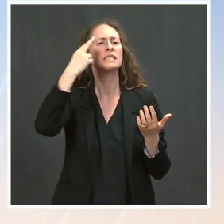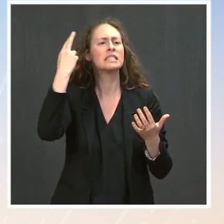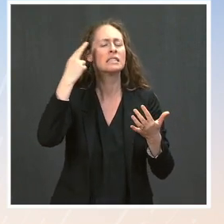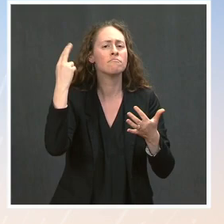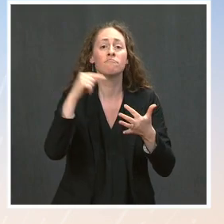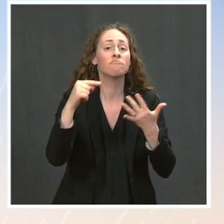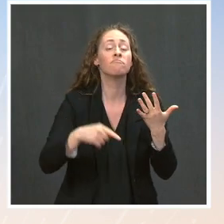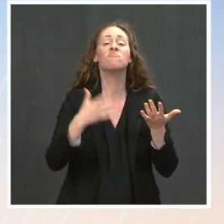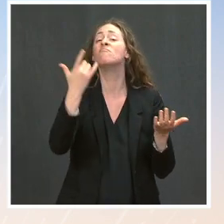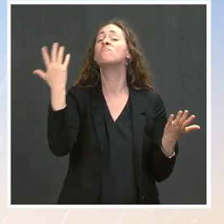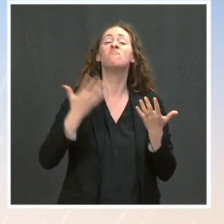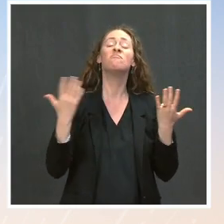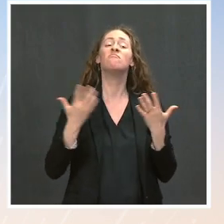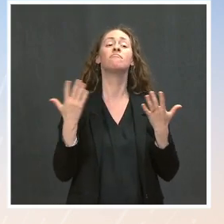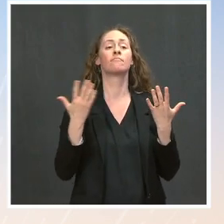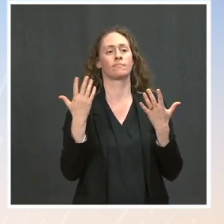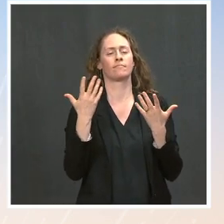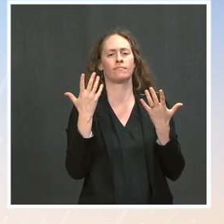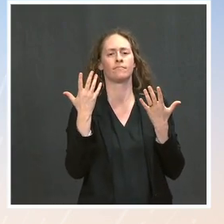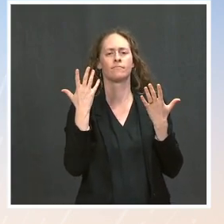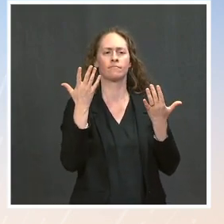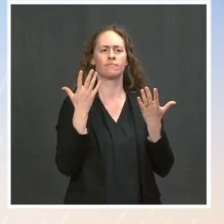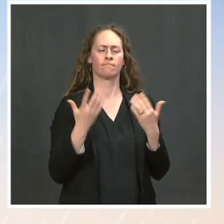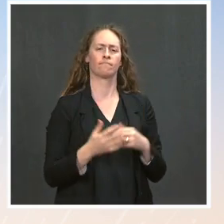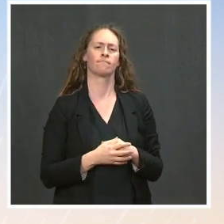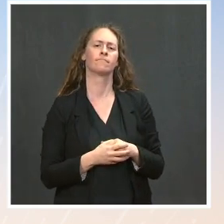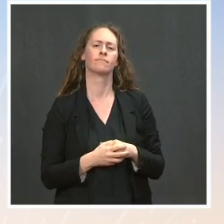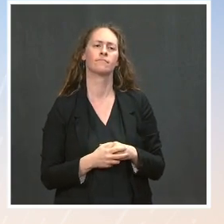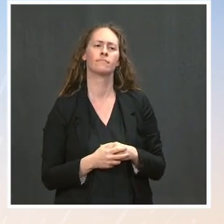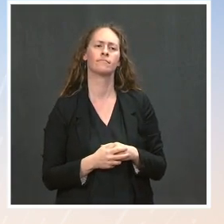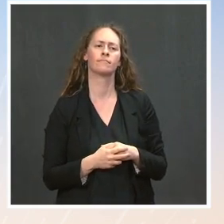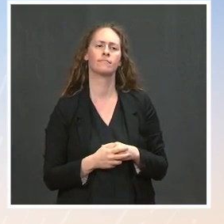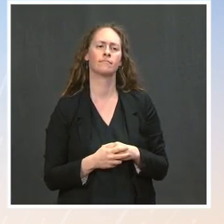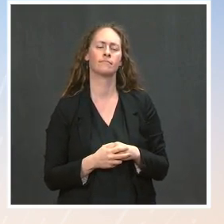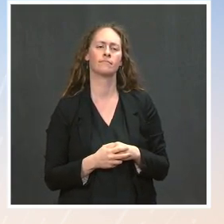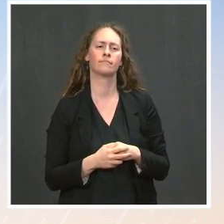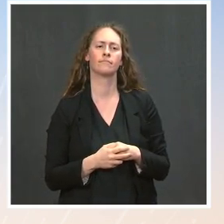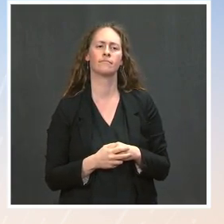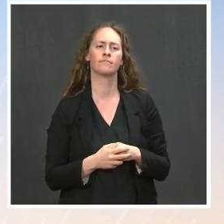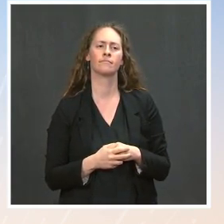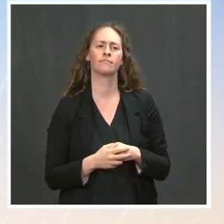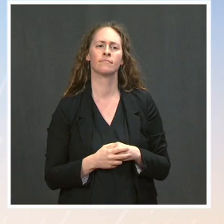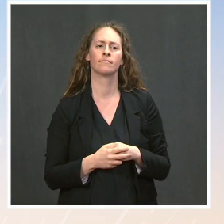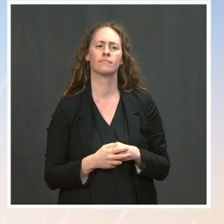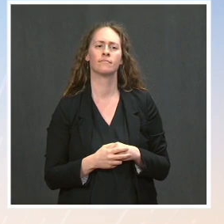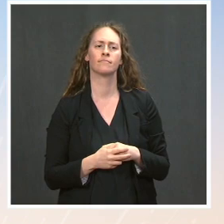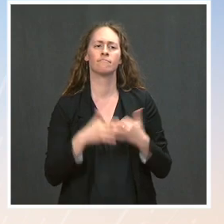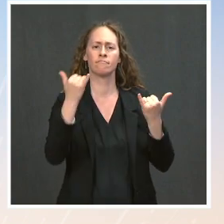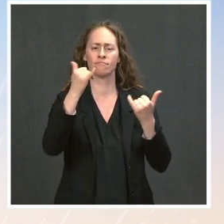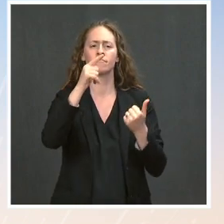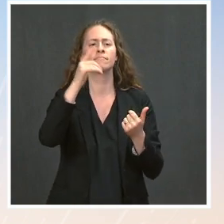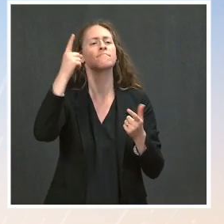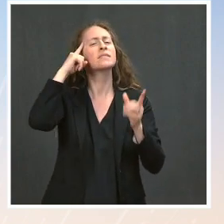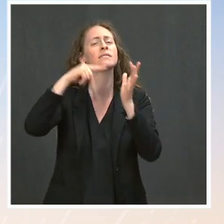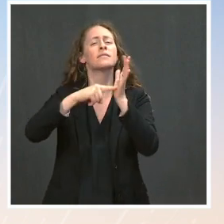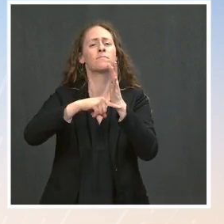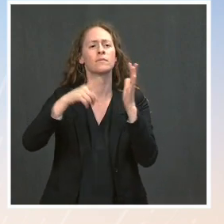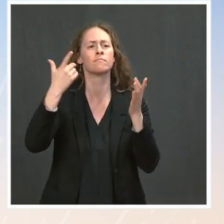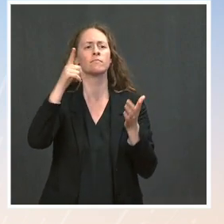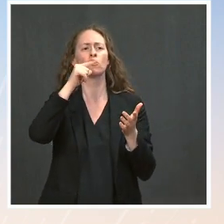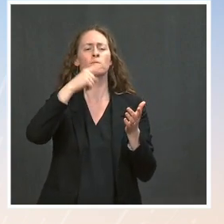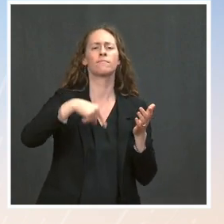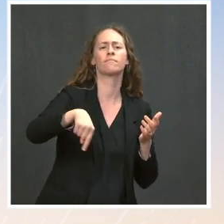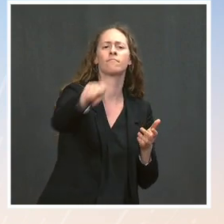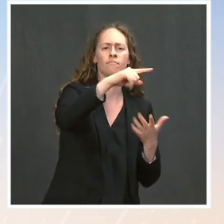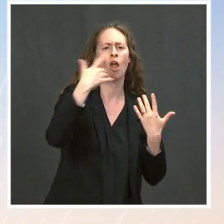if you look at where a lot of venture capital and early stage investment comes from, it actually comes from pension funds, sovereign wealth